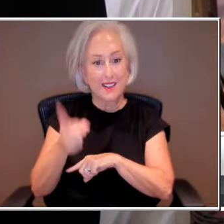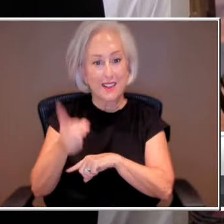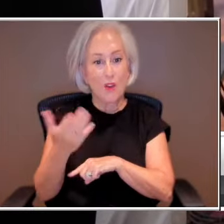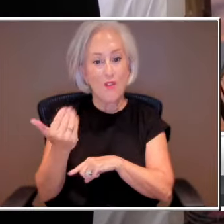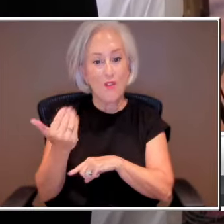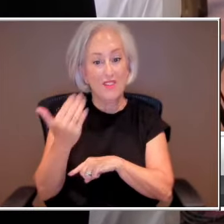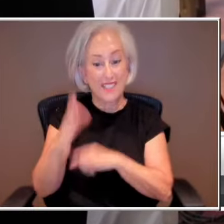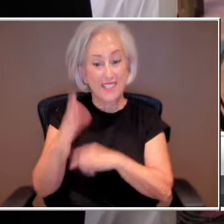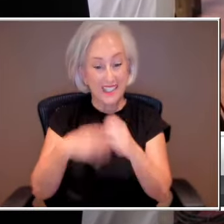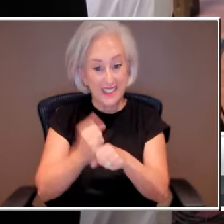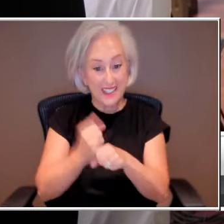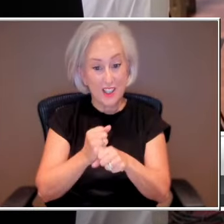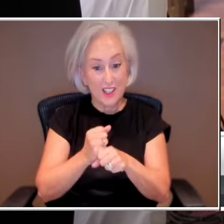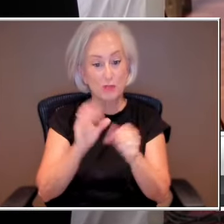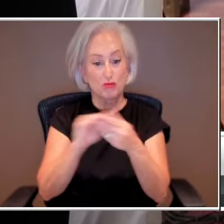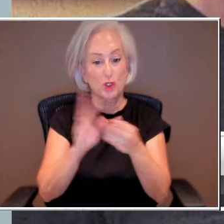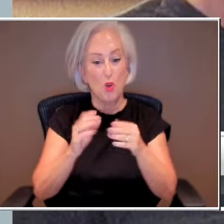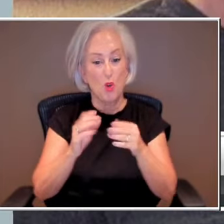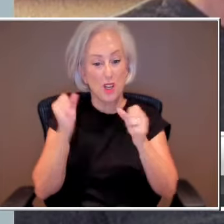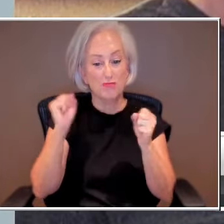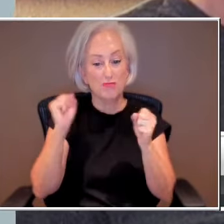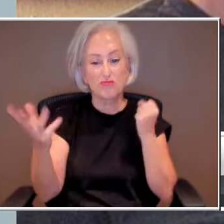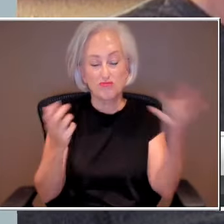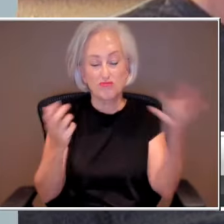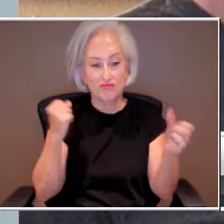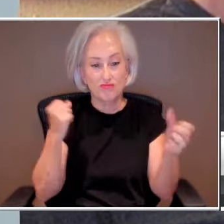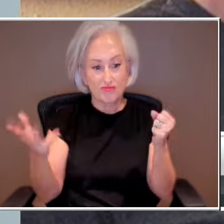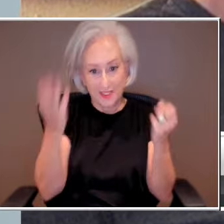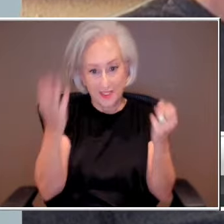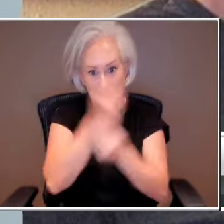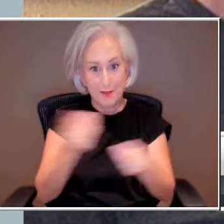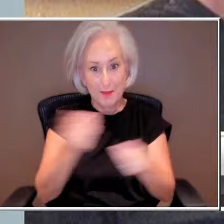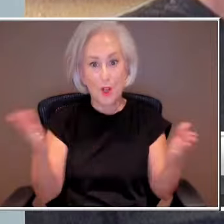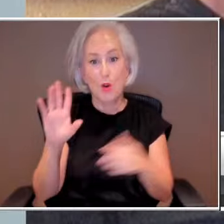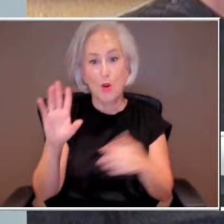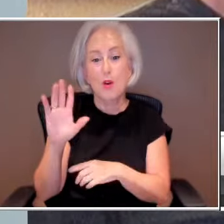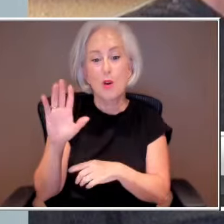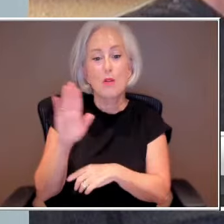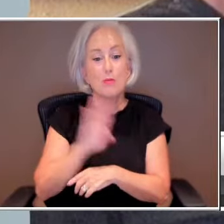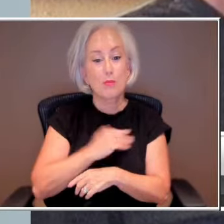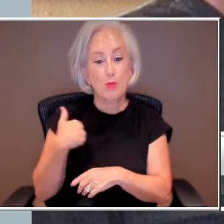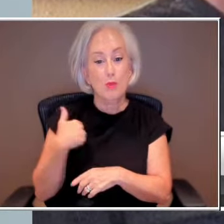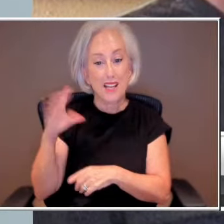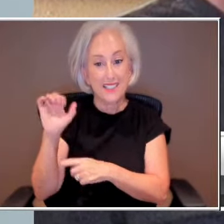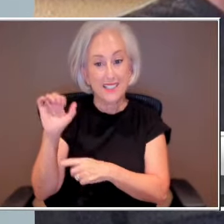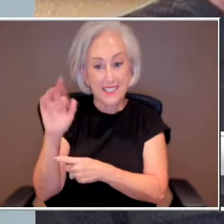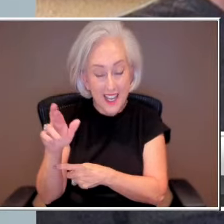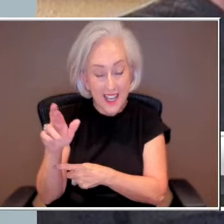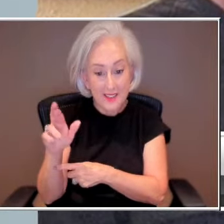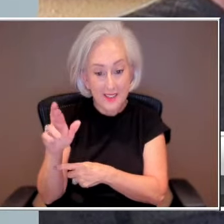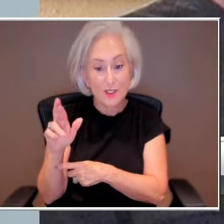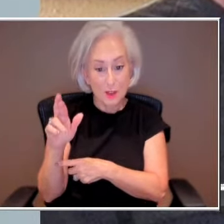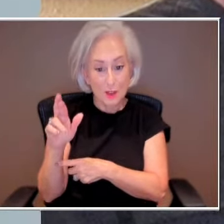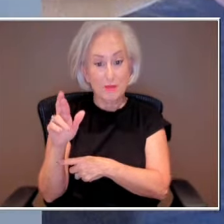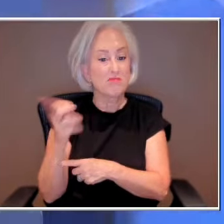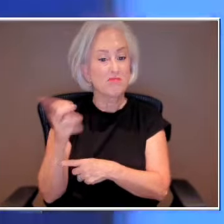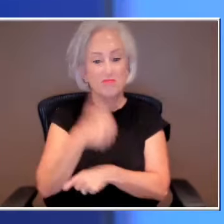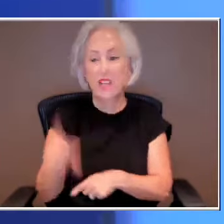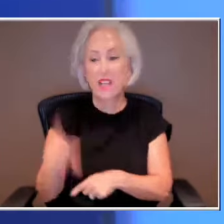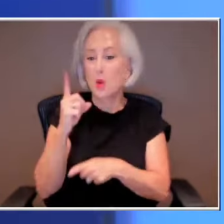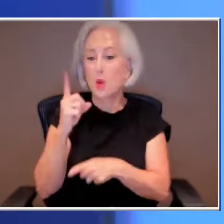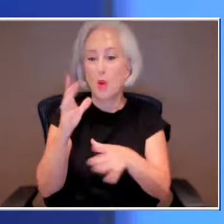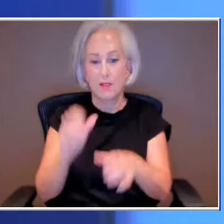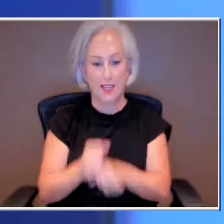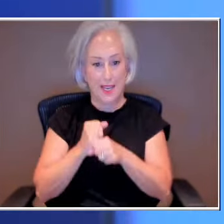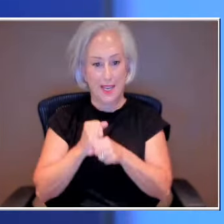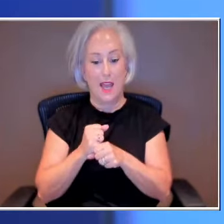not discriminate. Anyone can get it. Then earlier this year, another bomb drop. His cancer was back. Bret joins